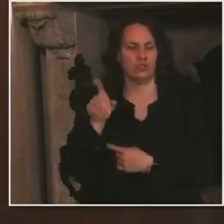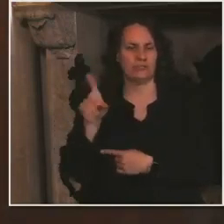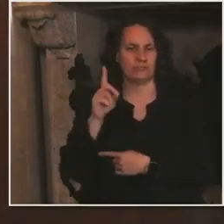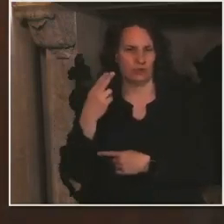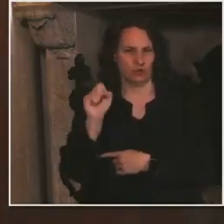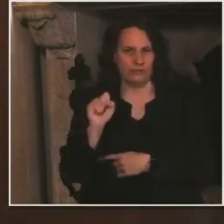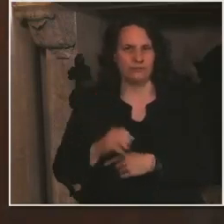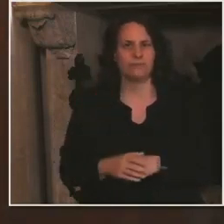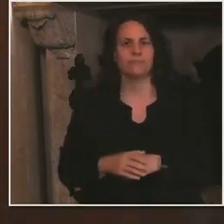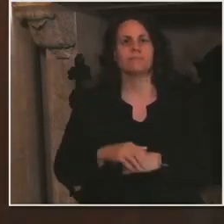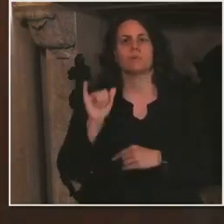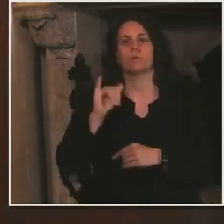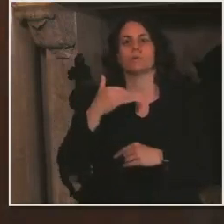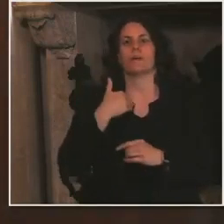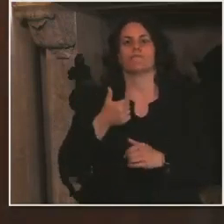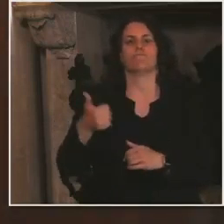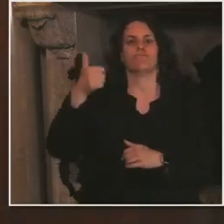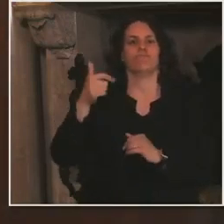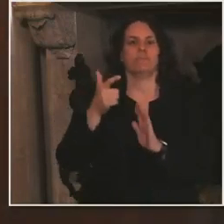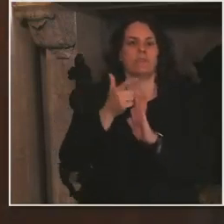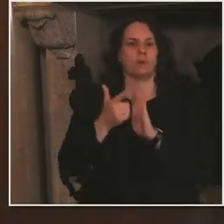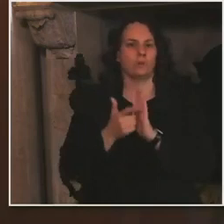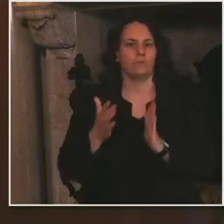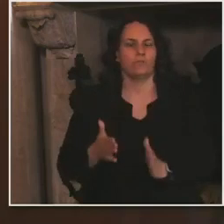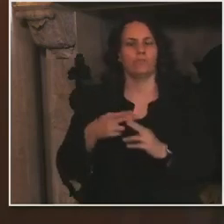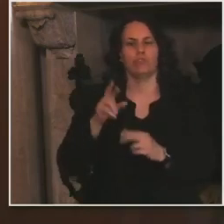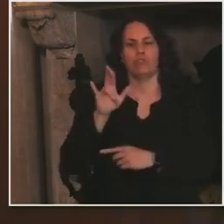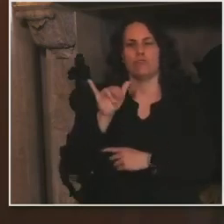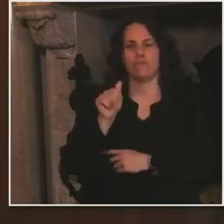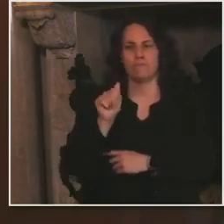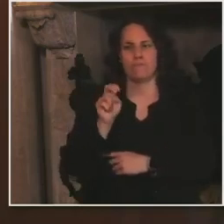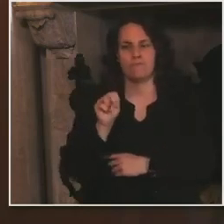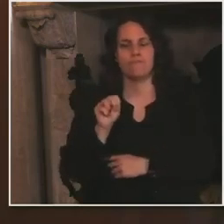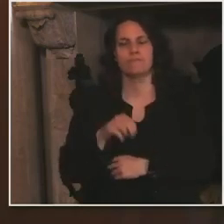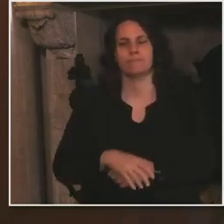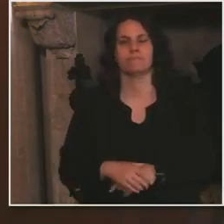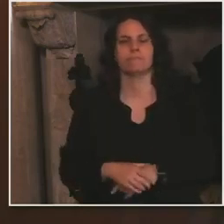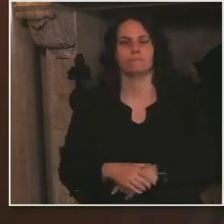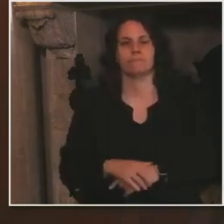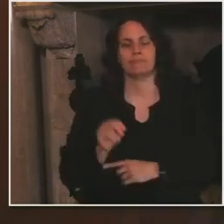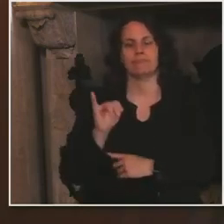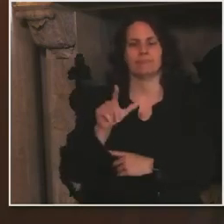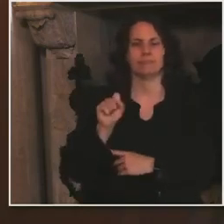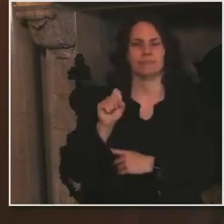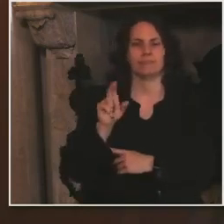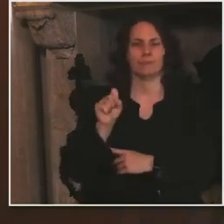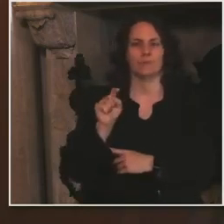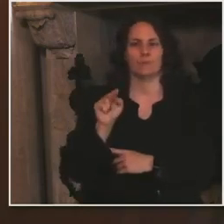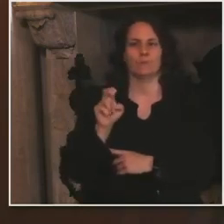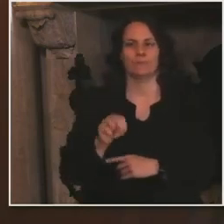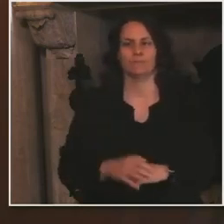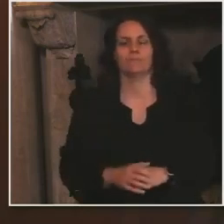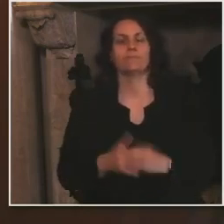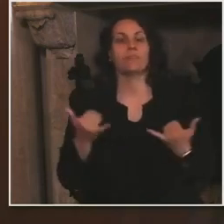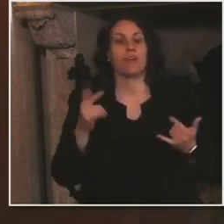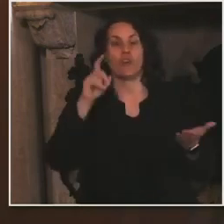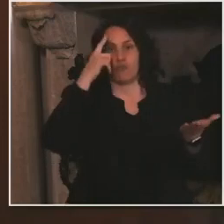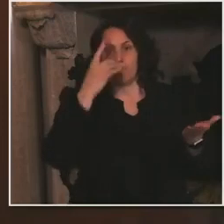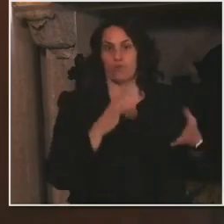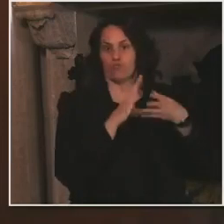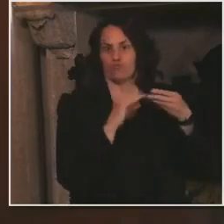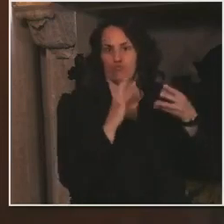Nilsestuen, the Chief Legal Counsel for the Governor's Office. We begin the briefing with remarks from Governor Tony Evers. Good afternoon and